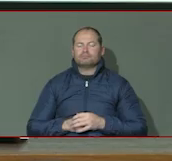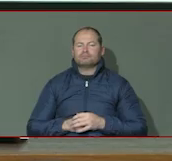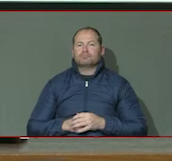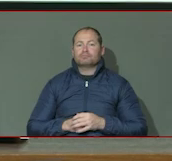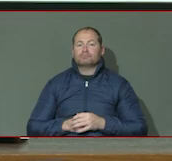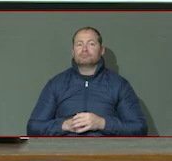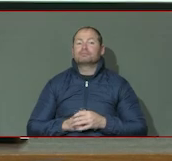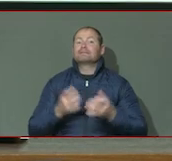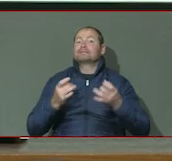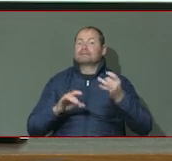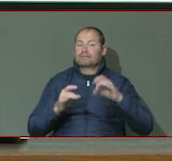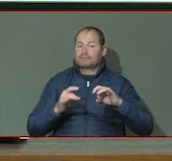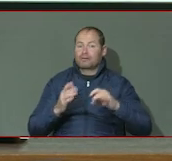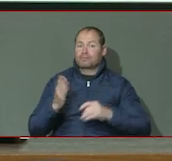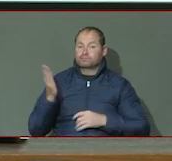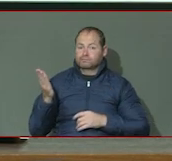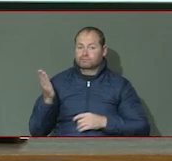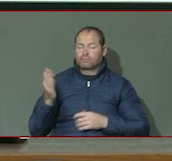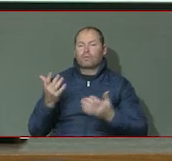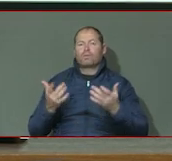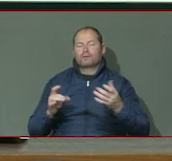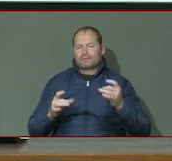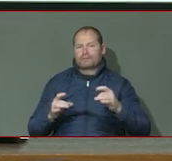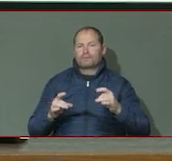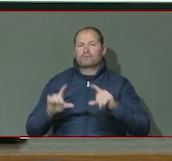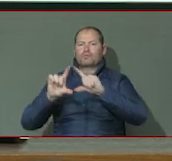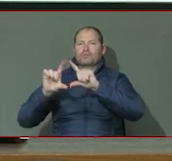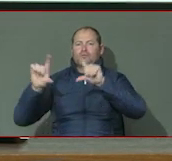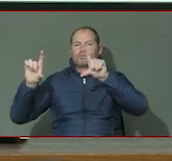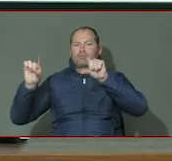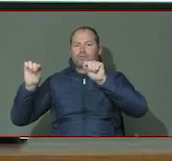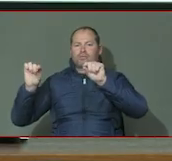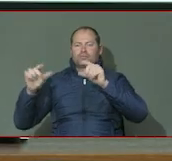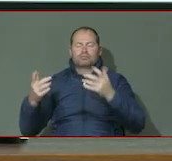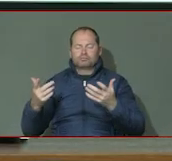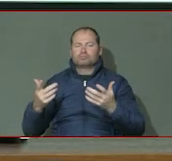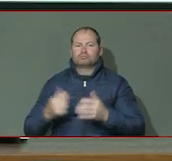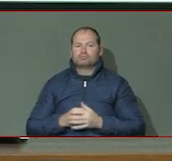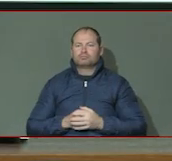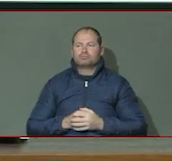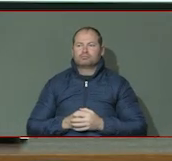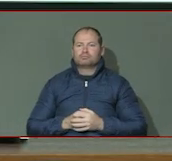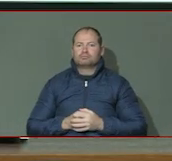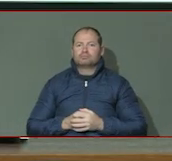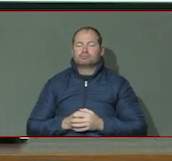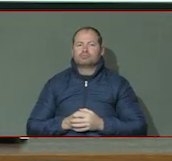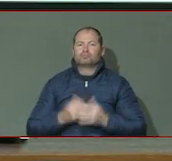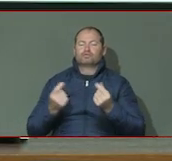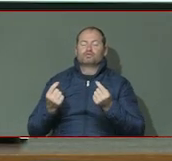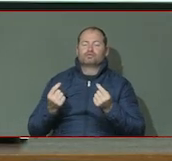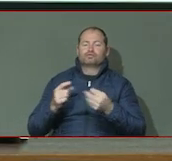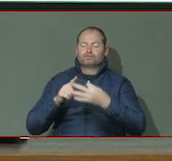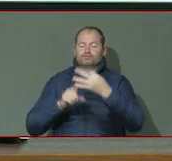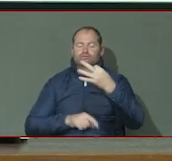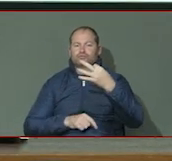Sometimes I give it to you like that, sometimes I just give a block. So whether, doesn't matter. Cash at the beginning, cash at the end, and your